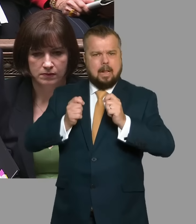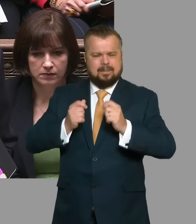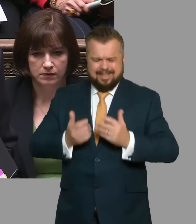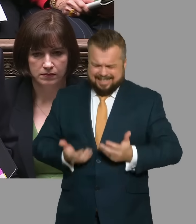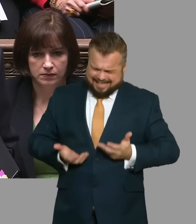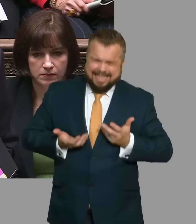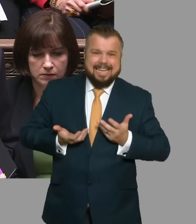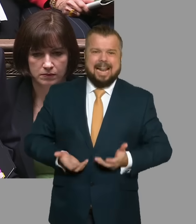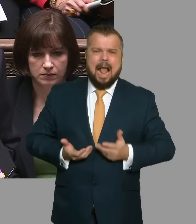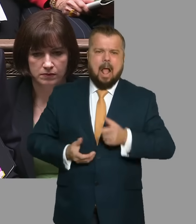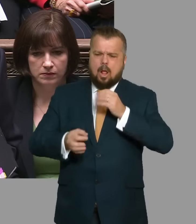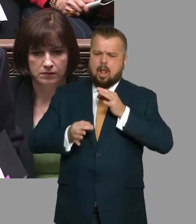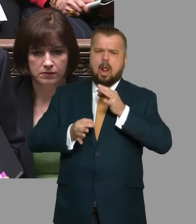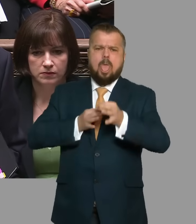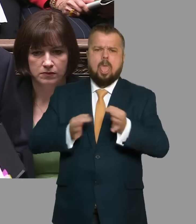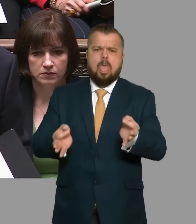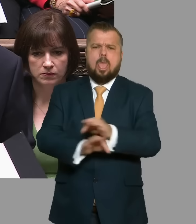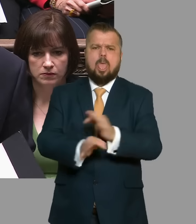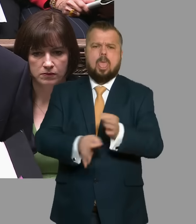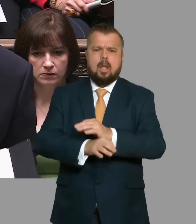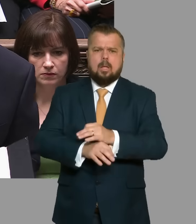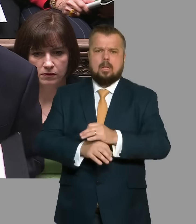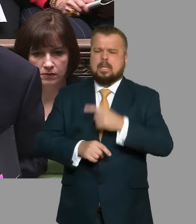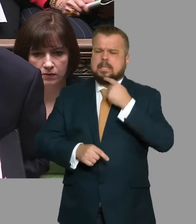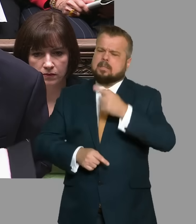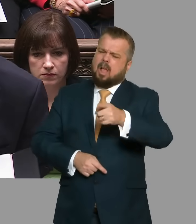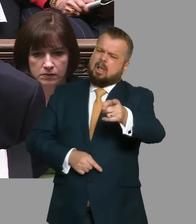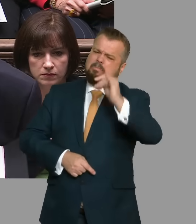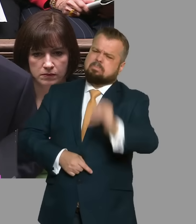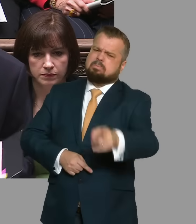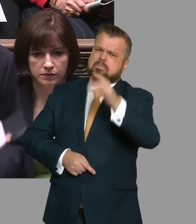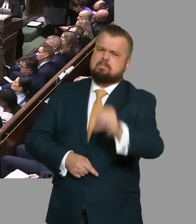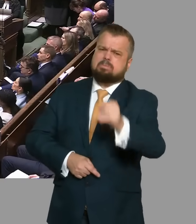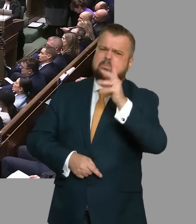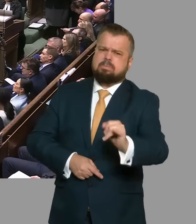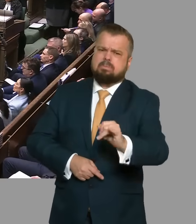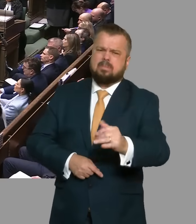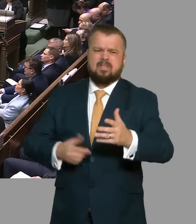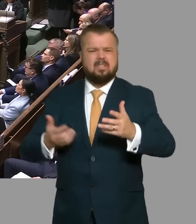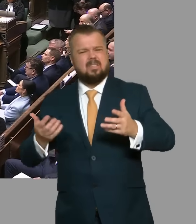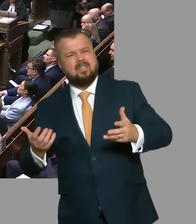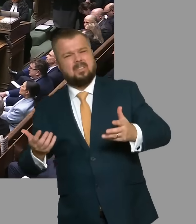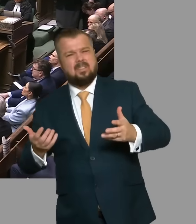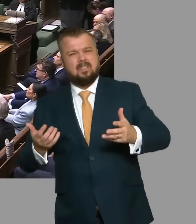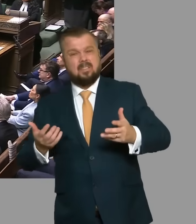yet again the Leader of the Opposition has shown she is incapable of rising to it.